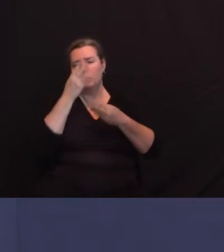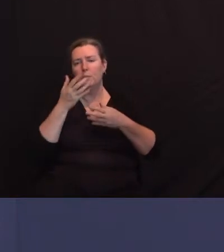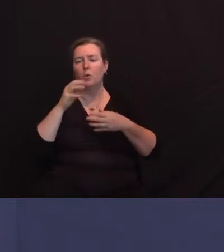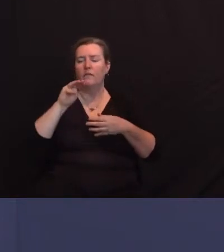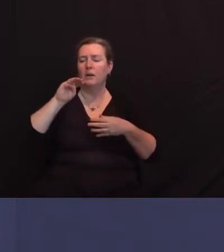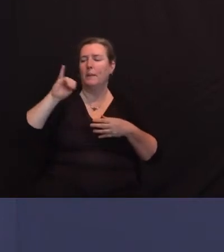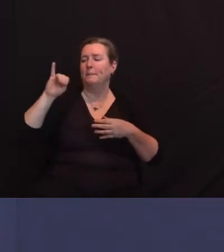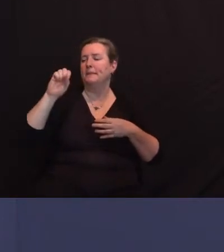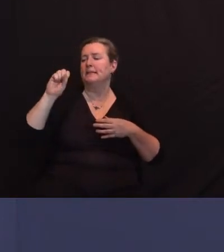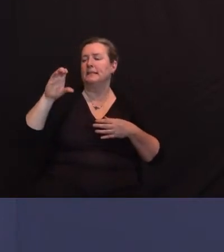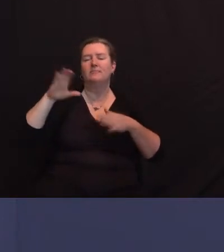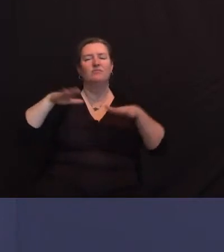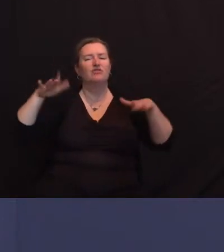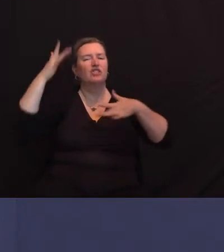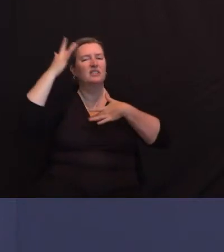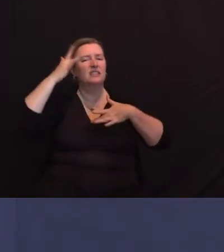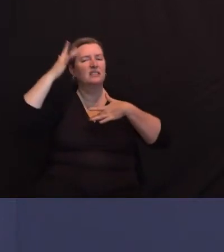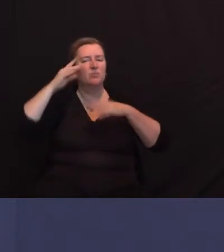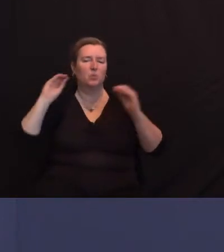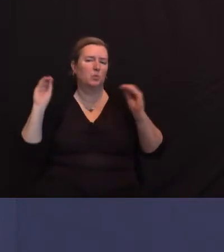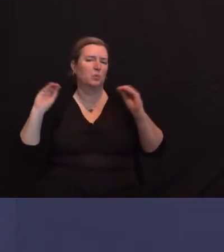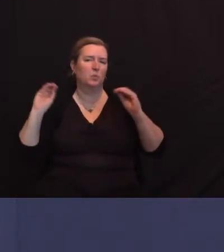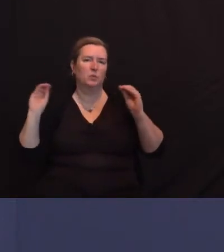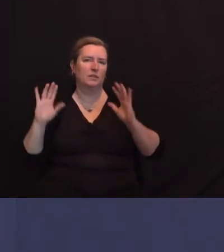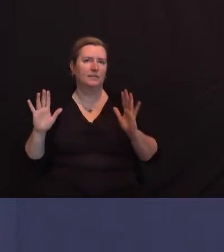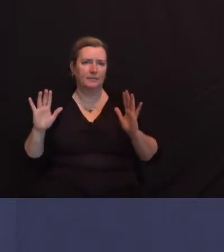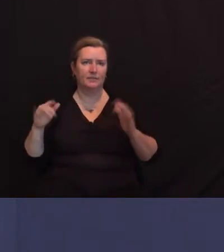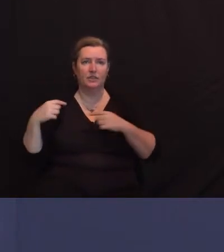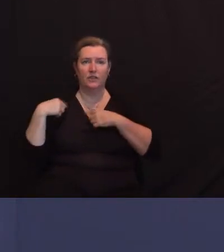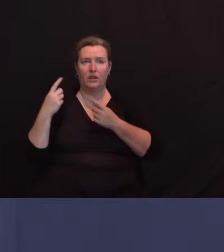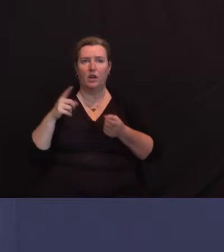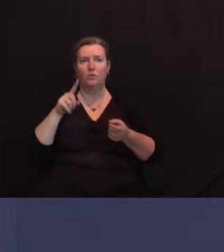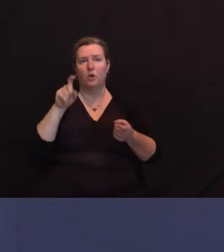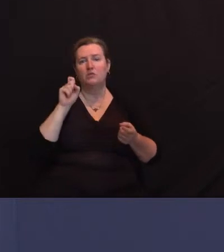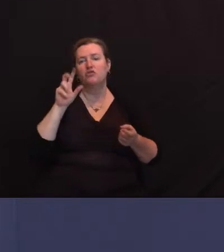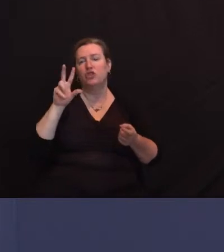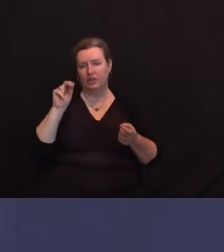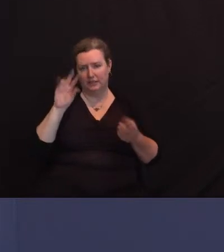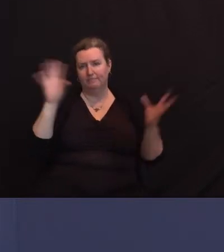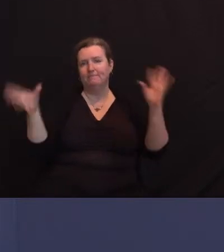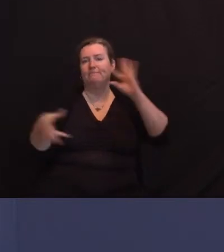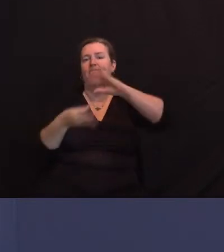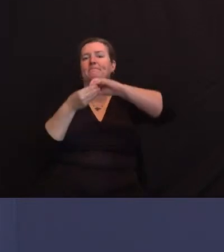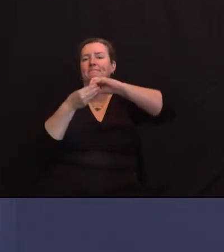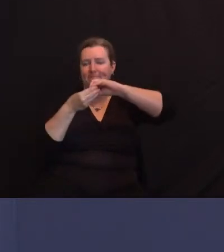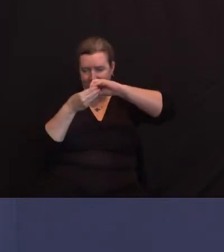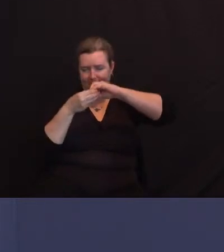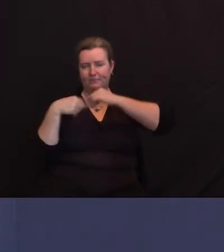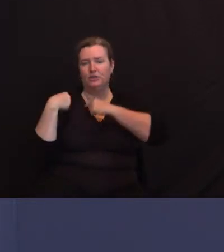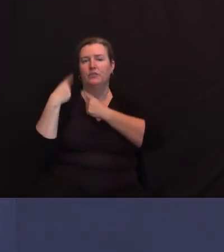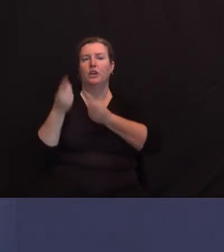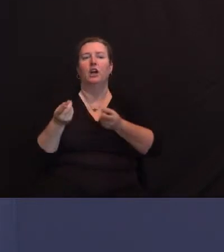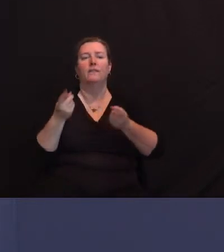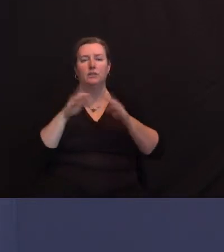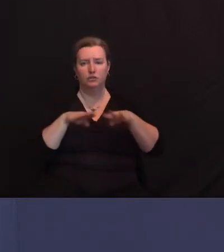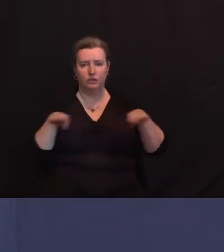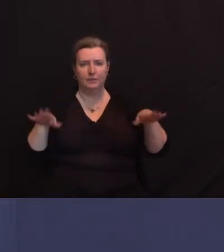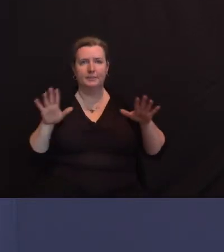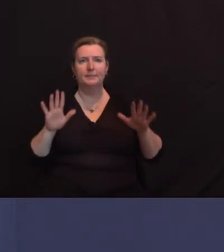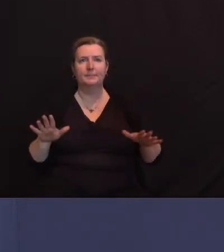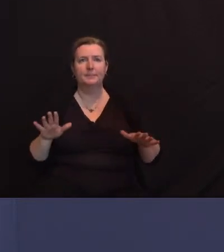inflammatory syndrome in children. There are 130 cumulative cases in our state. None of the children are currently